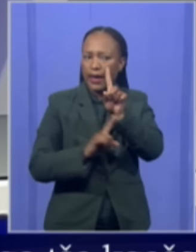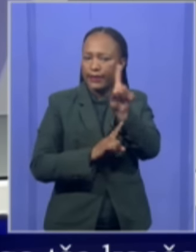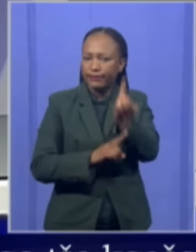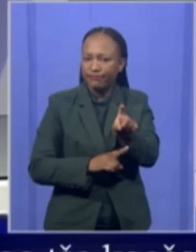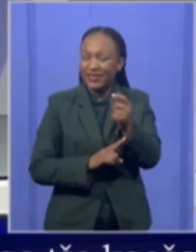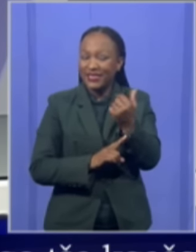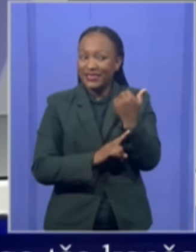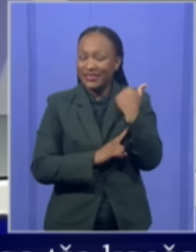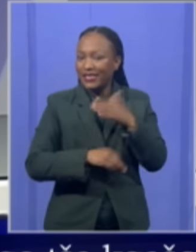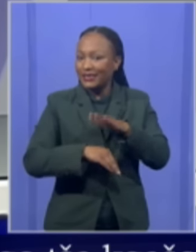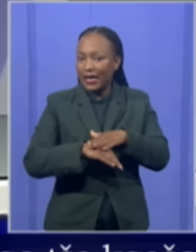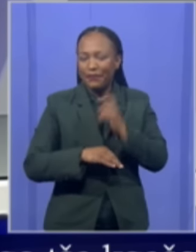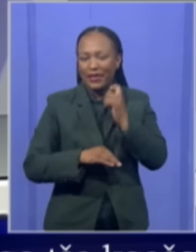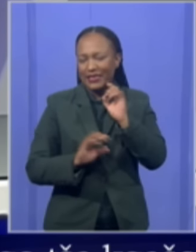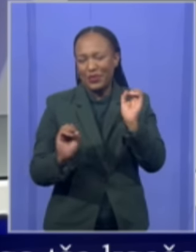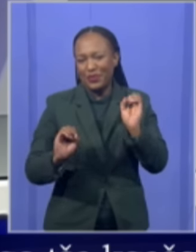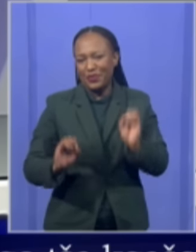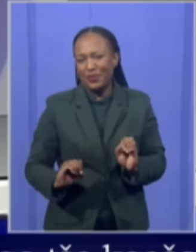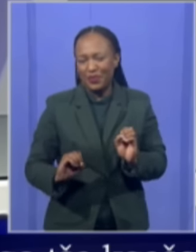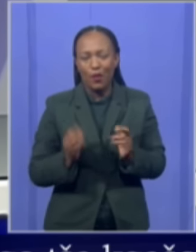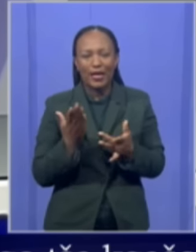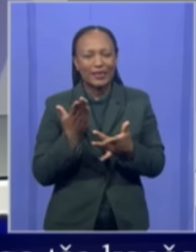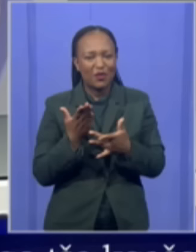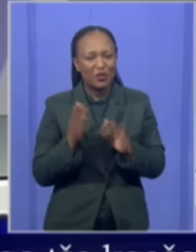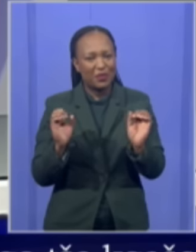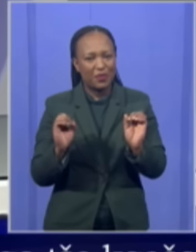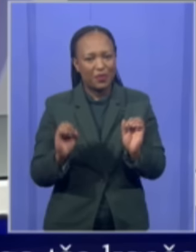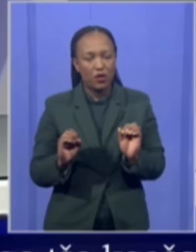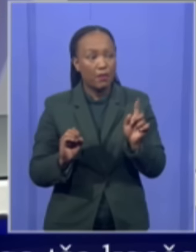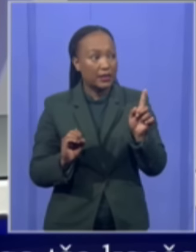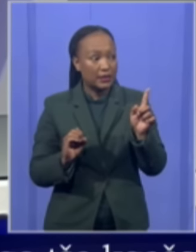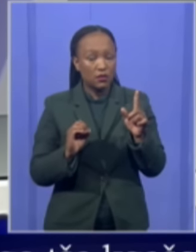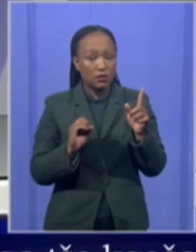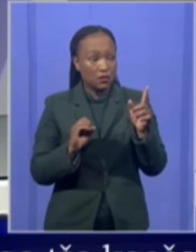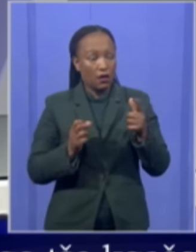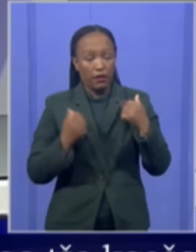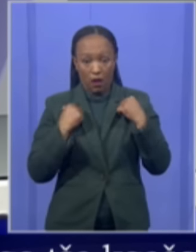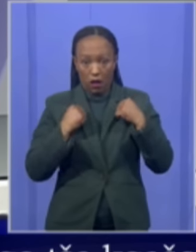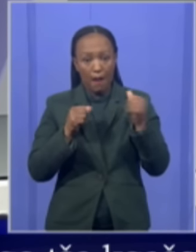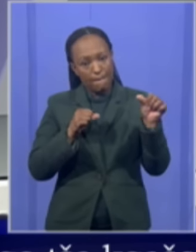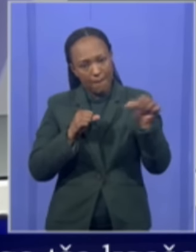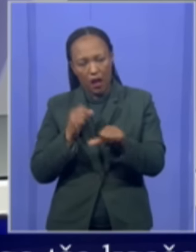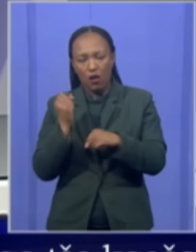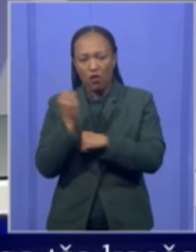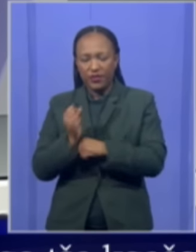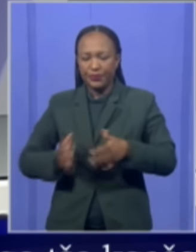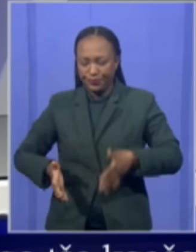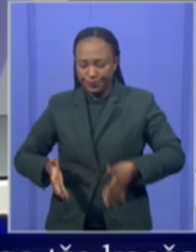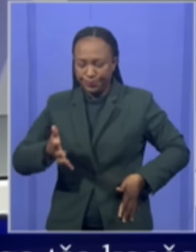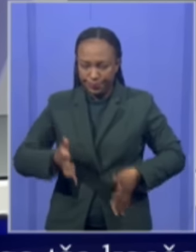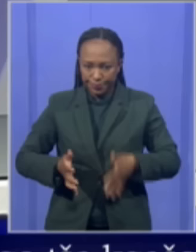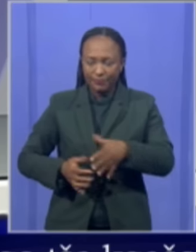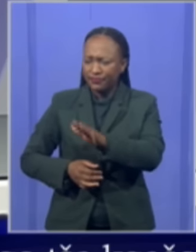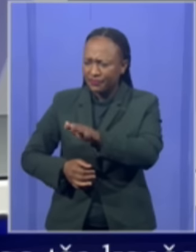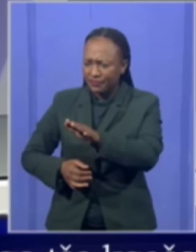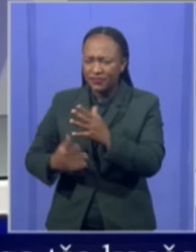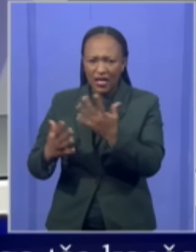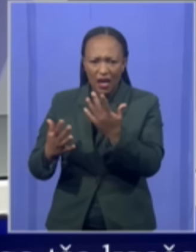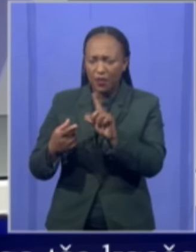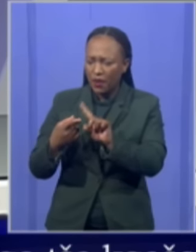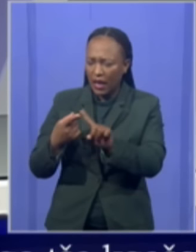ela go se bonolo o ba swanetše go tla ofising e be gona re ka nyakišišang gore e bang